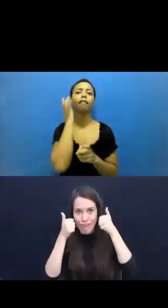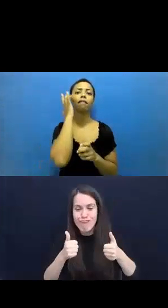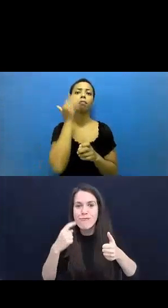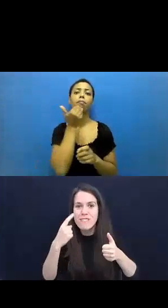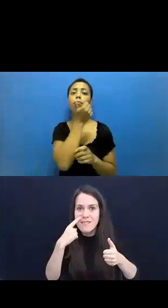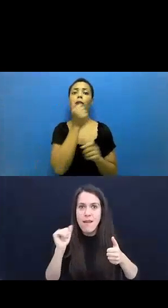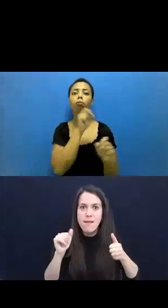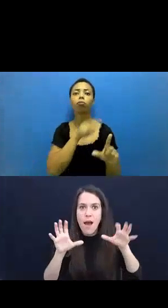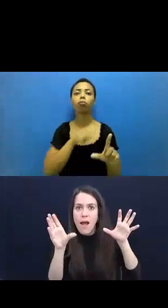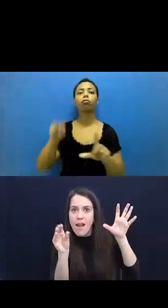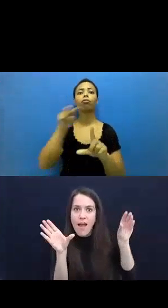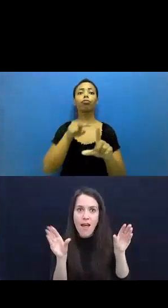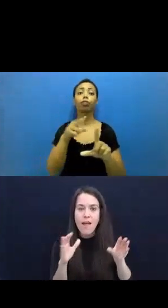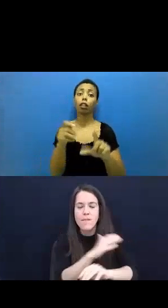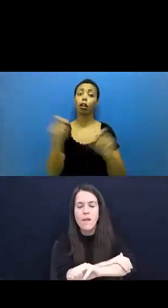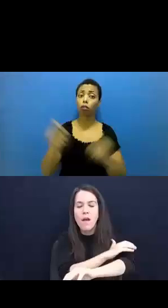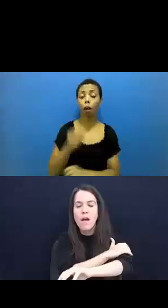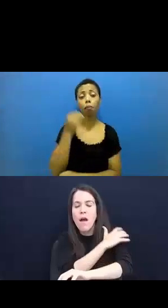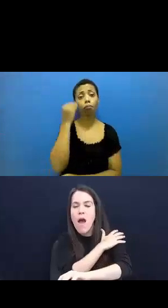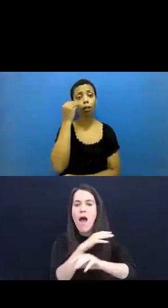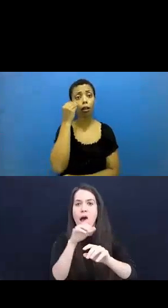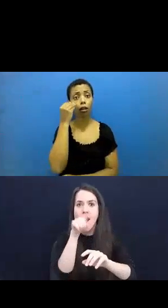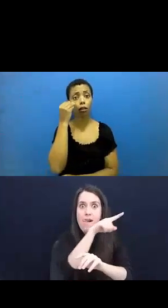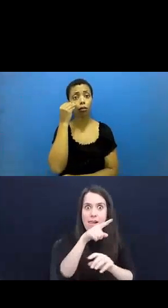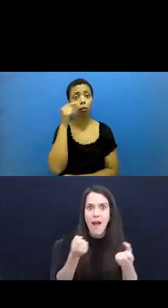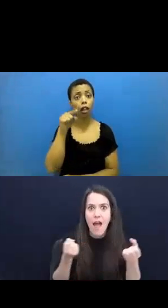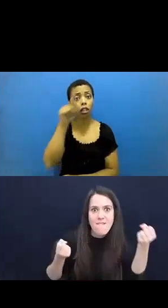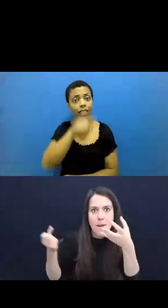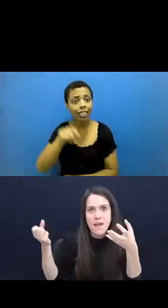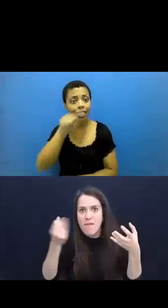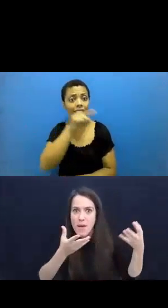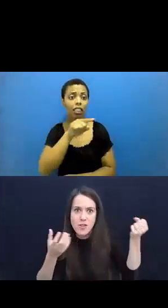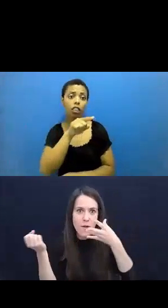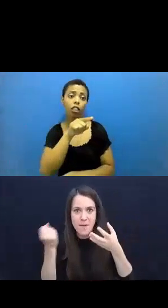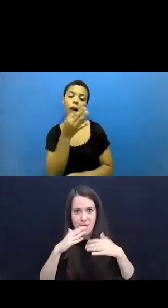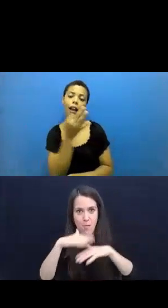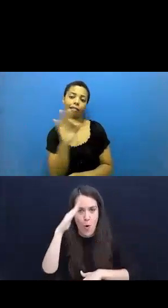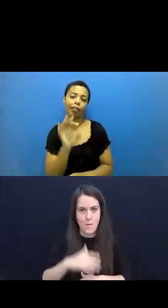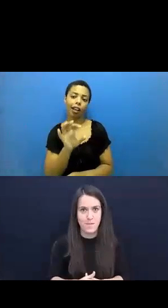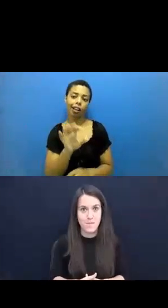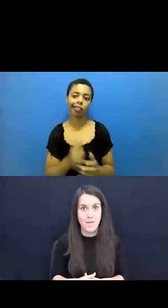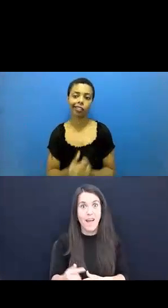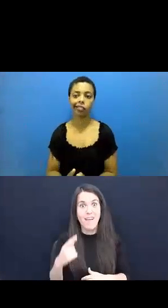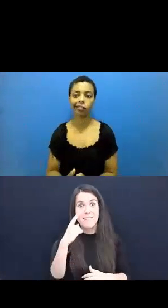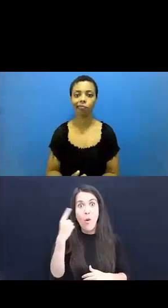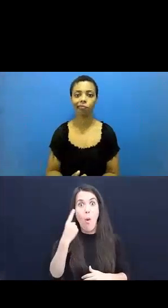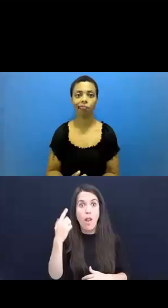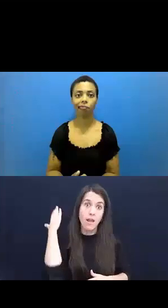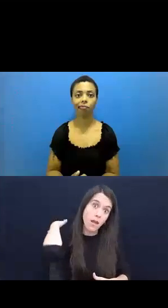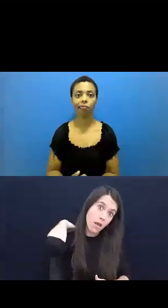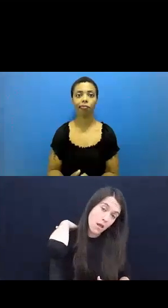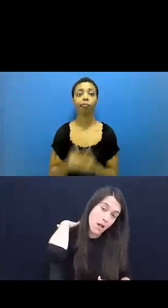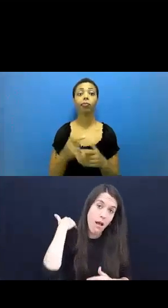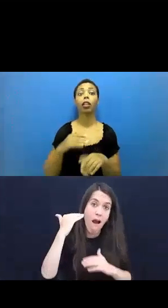to experimental results by psychophysics. The more actuators in a grid, the more kinds